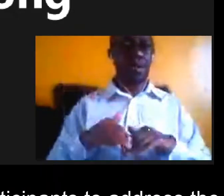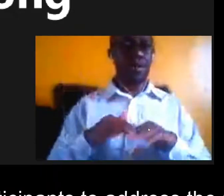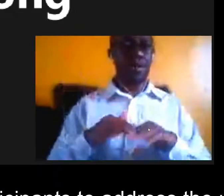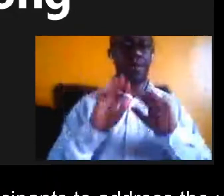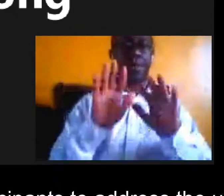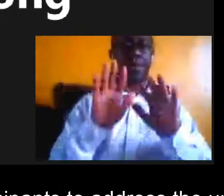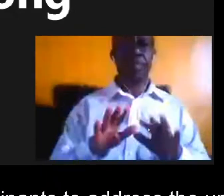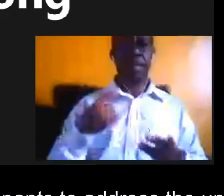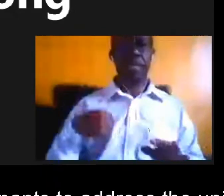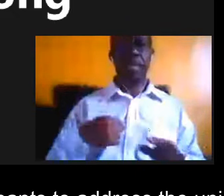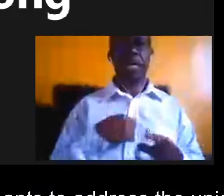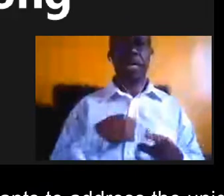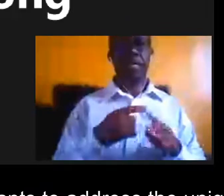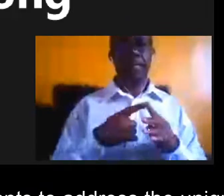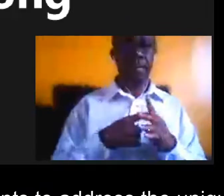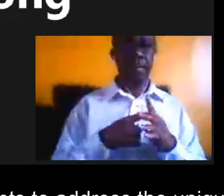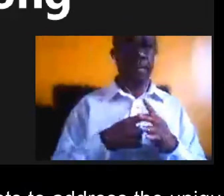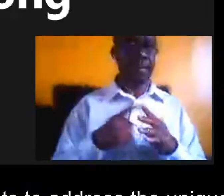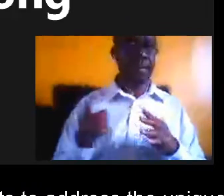developing concrete,